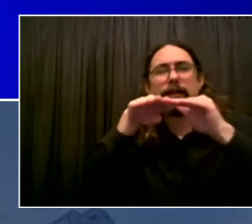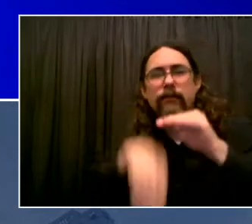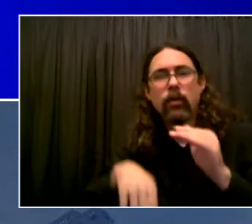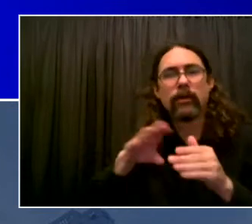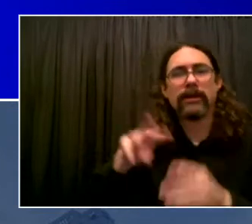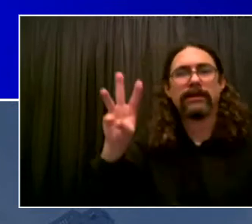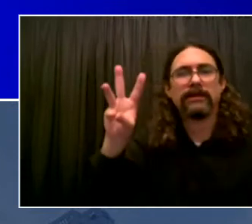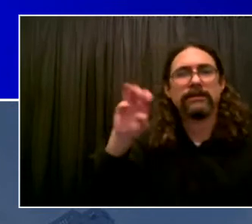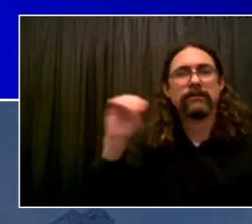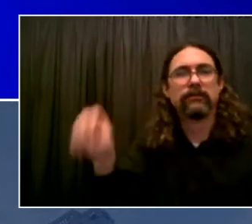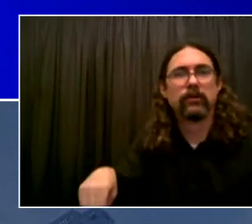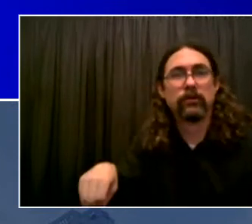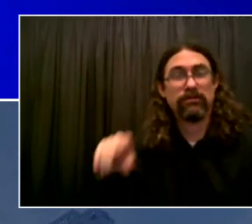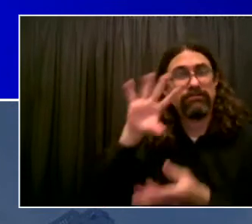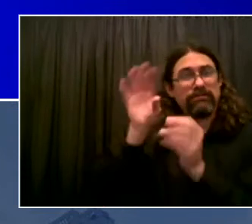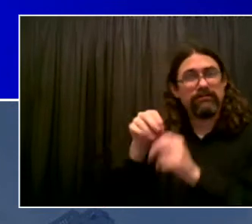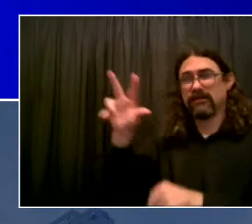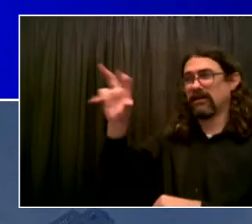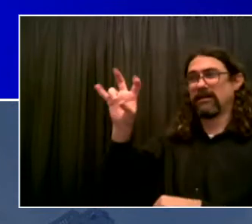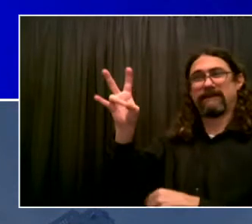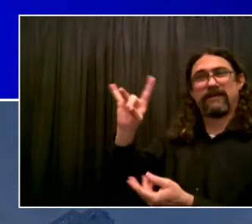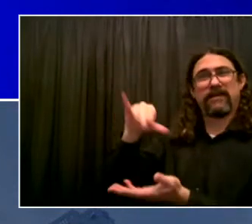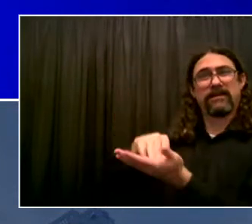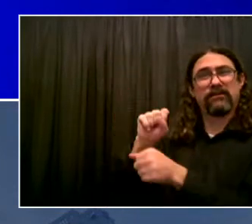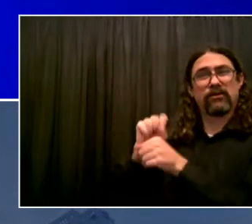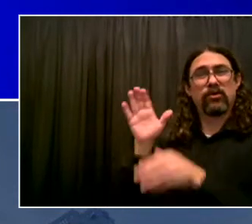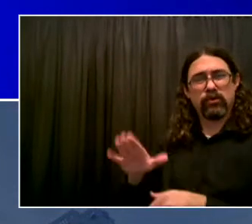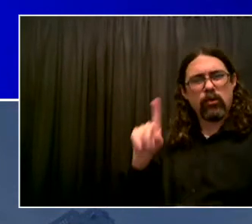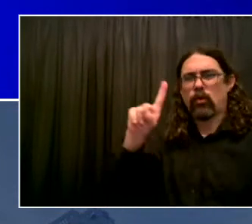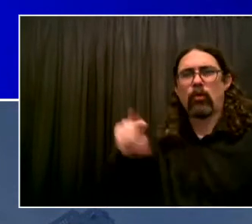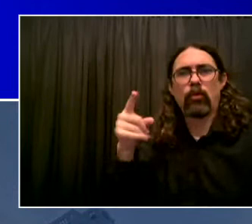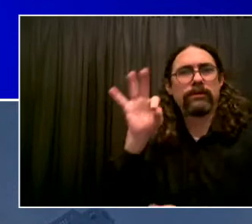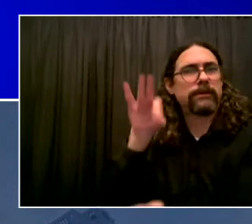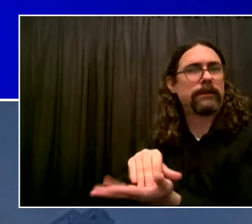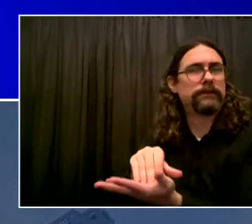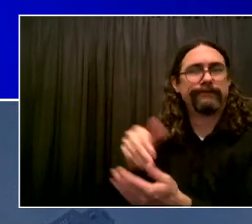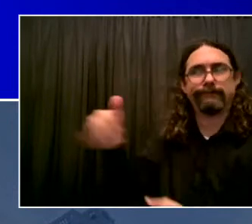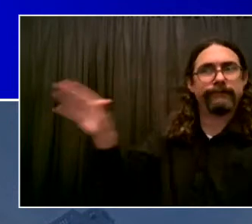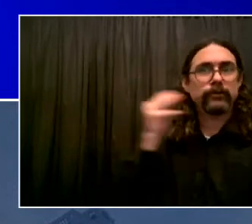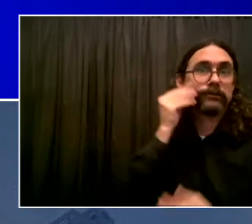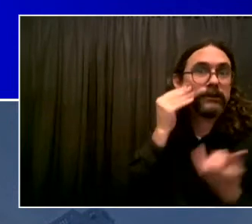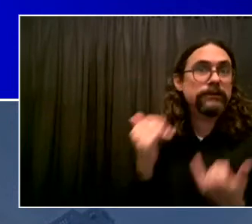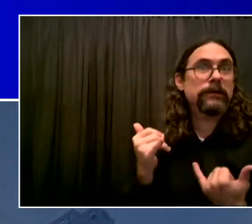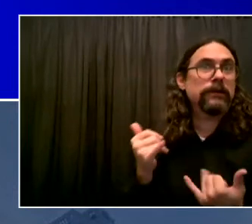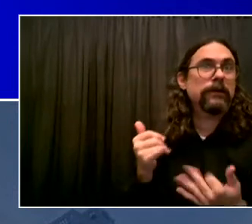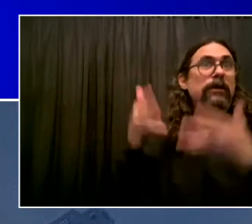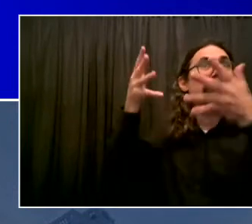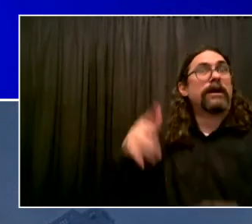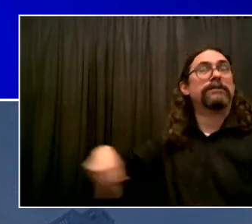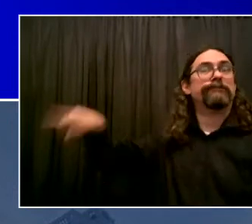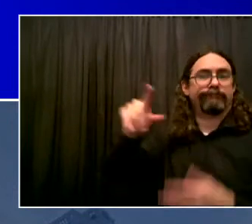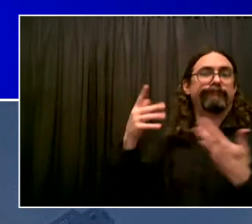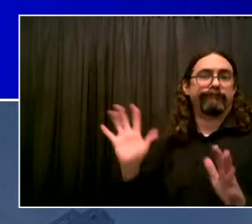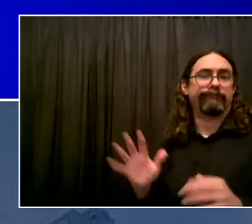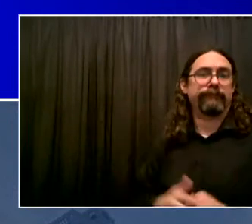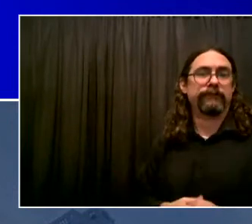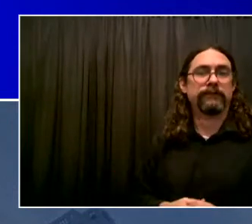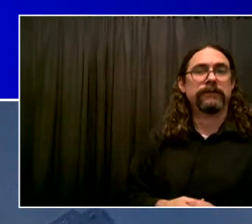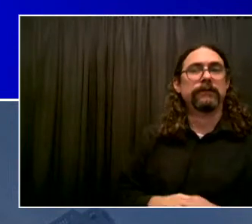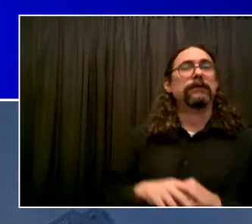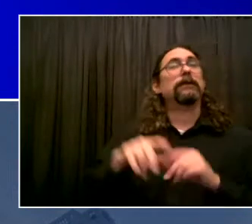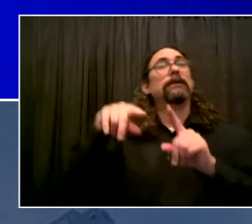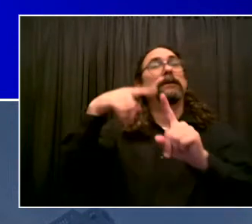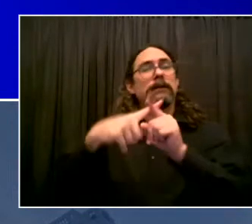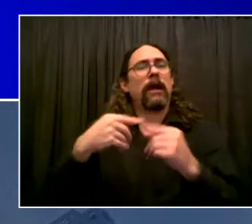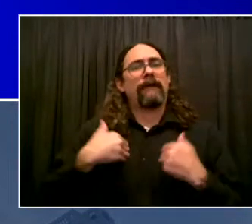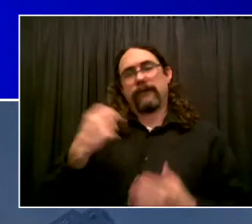got about 12,000 who have applied for a religious or medical exemption. That will be worked on over the coming days, and they'll get their